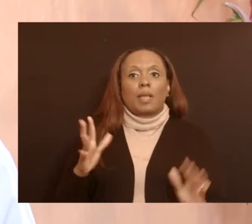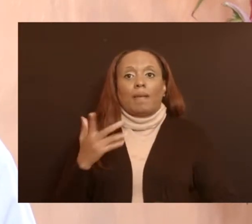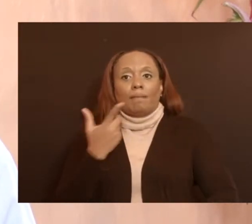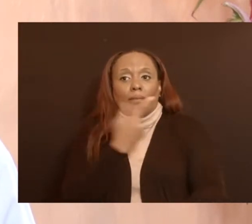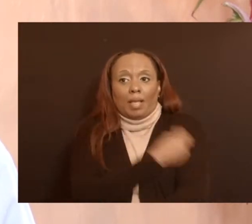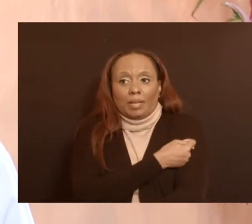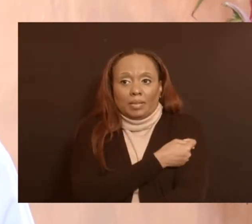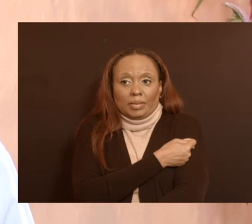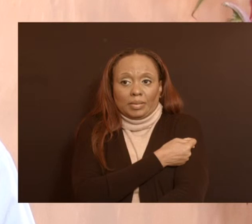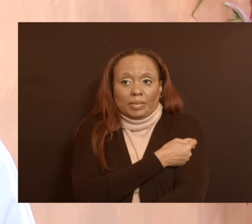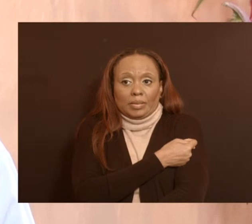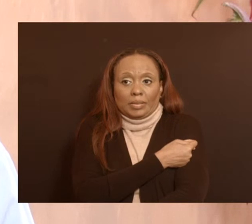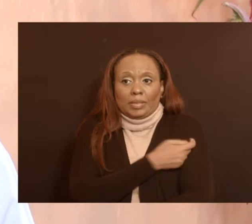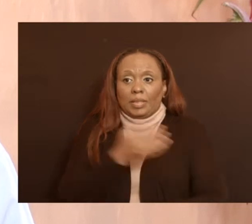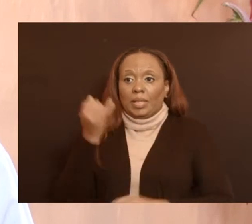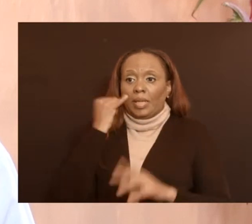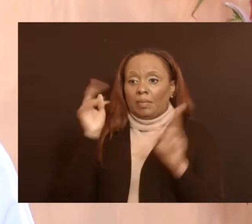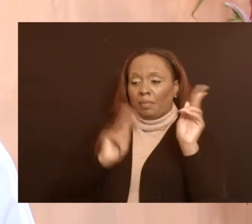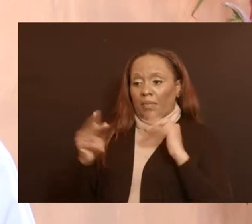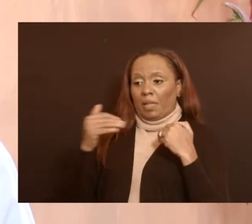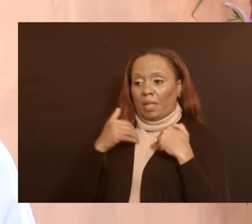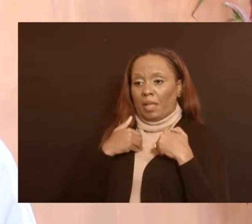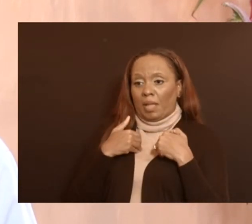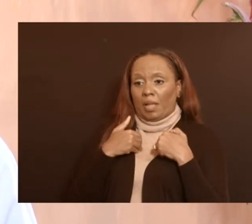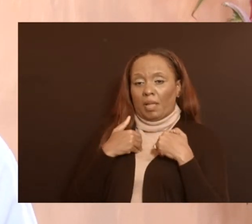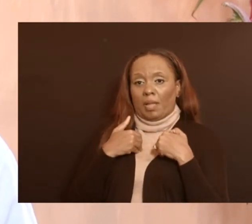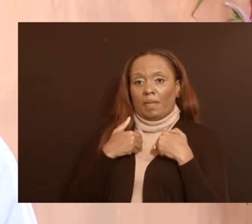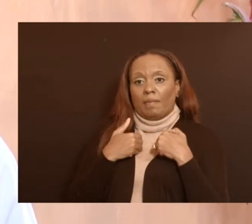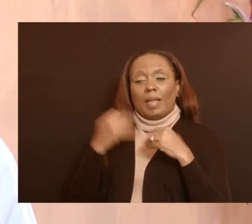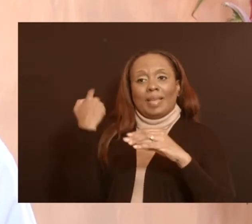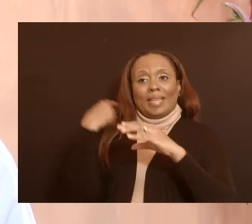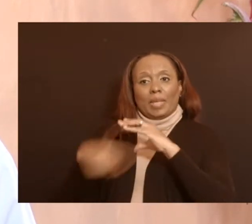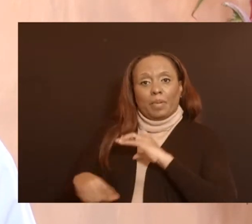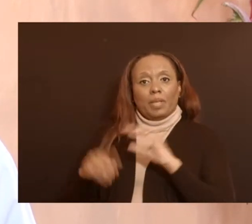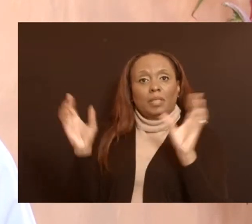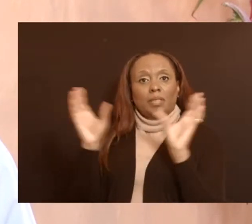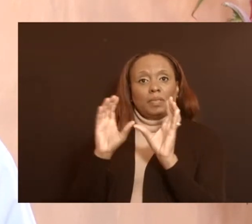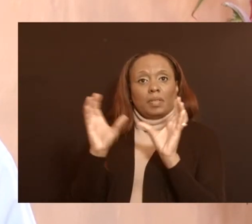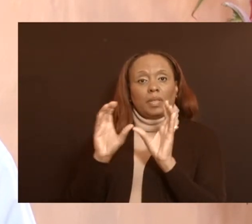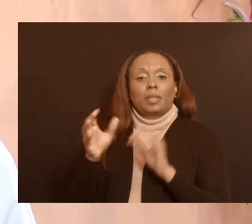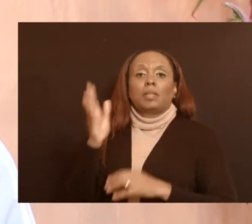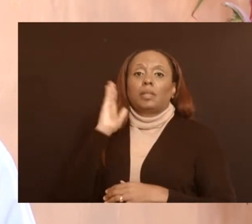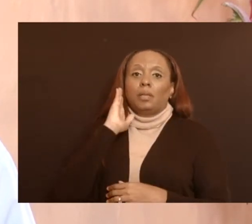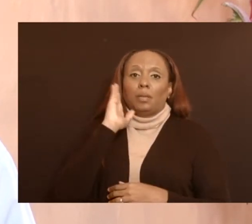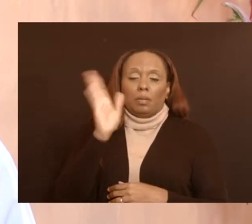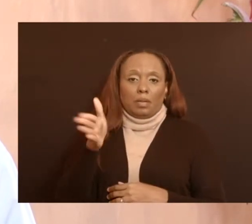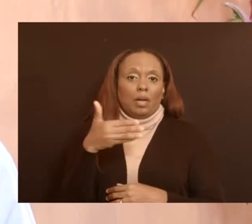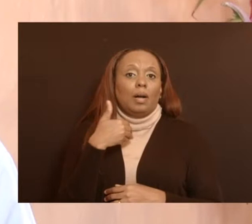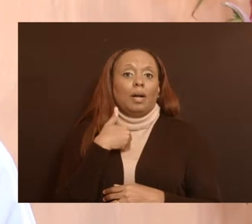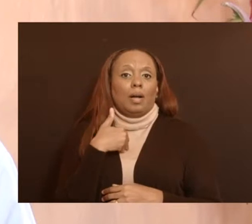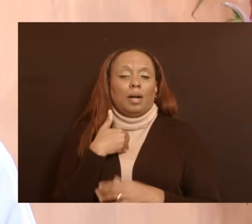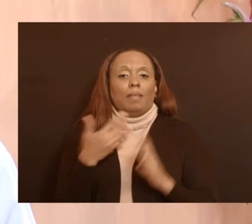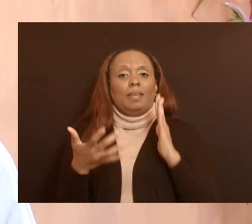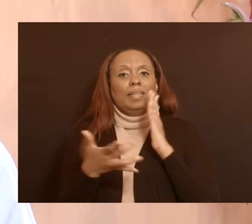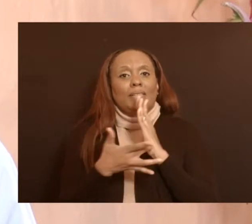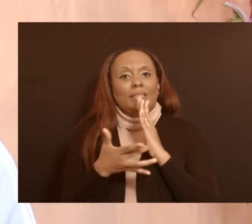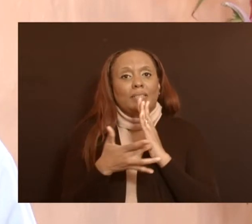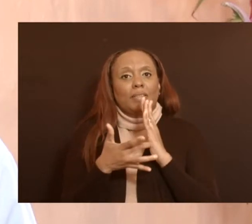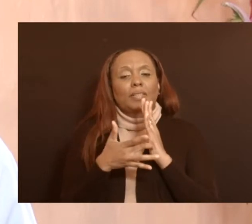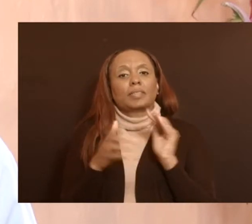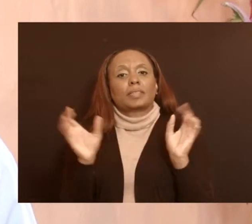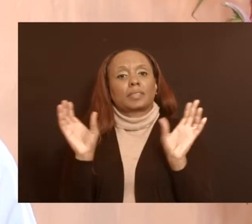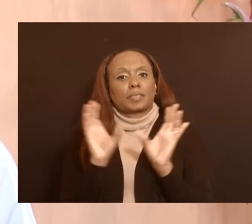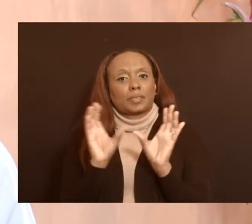been issued with a temporary certificate by email, they will get one of these electronic